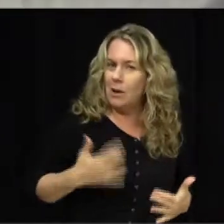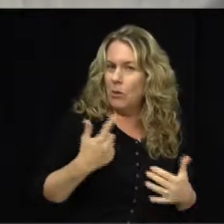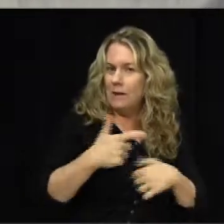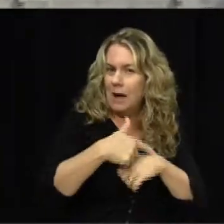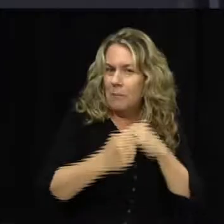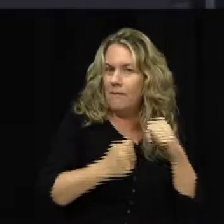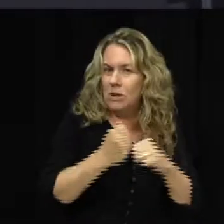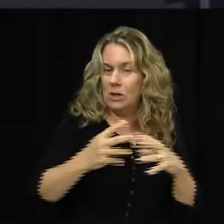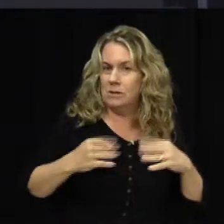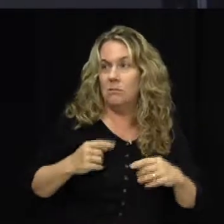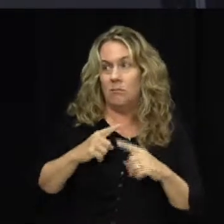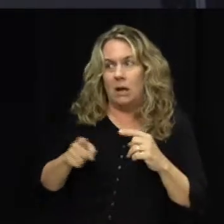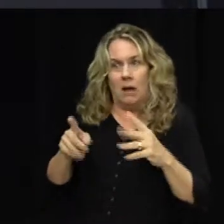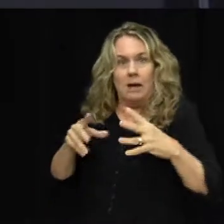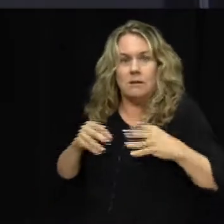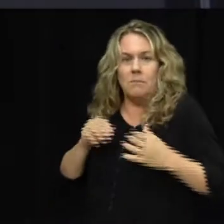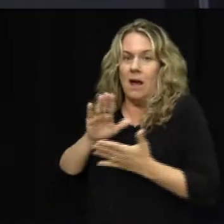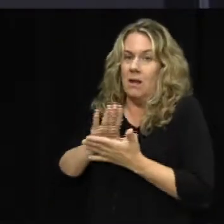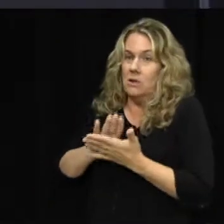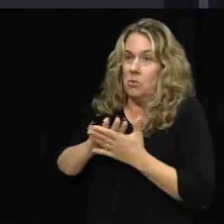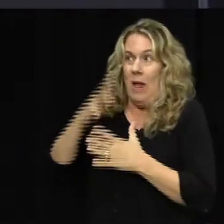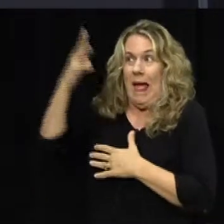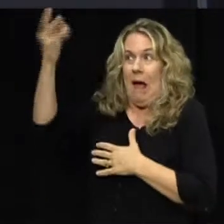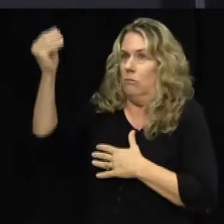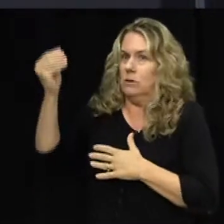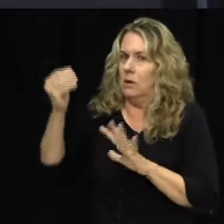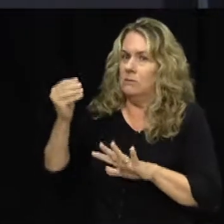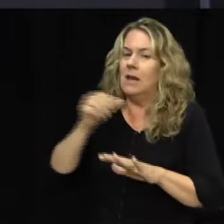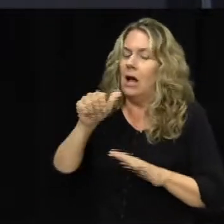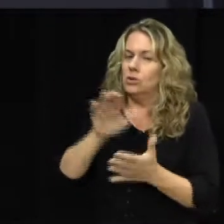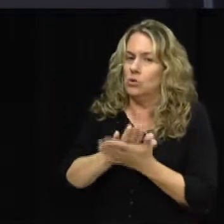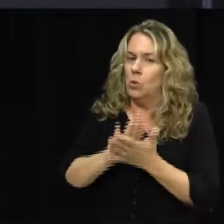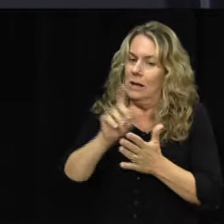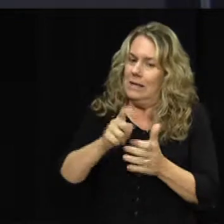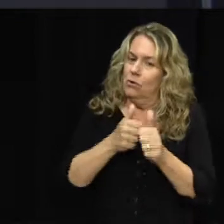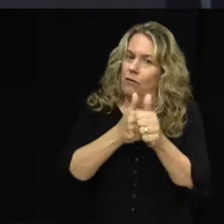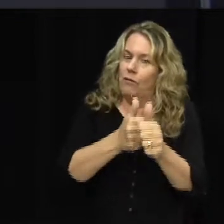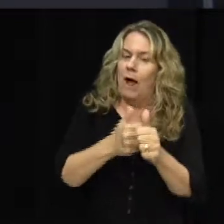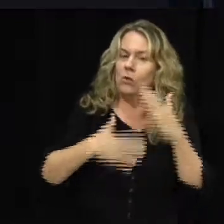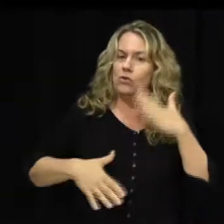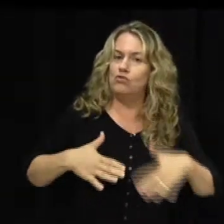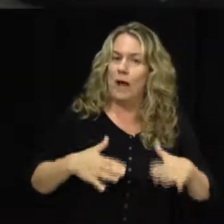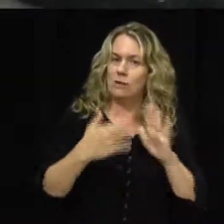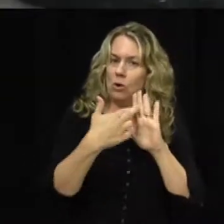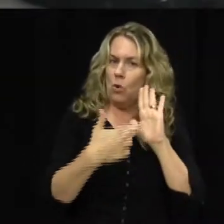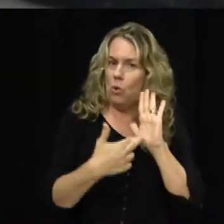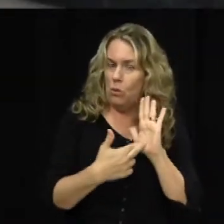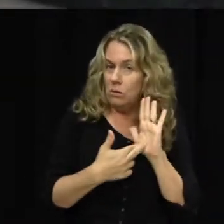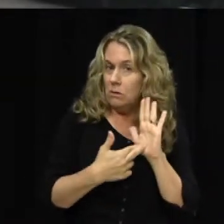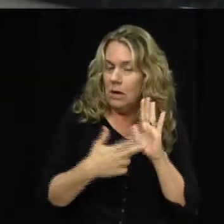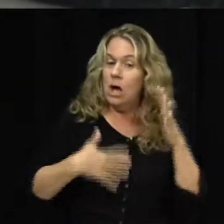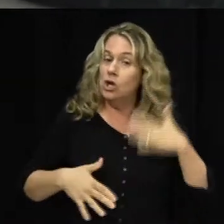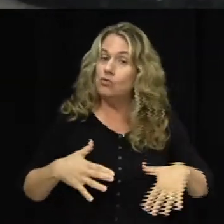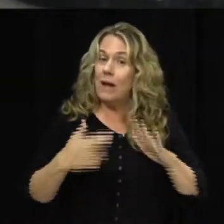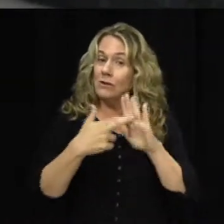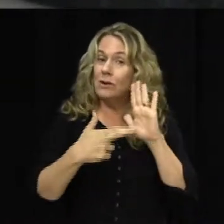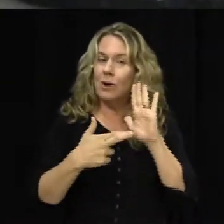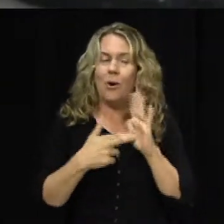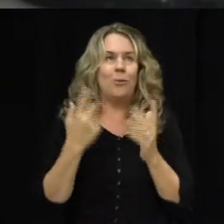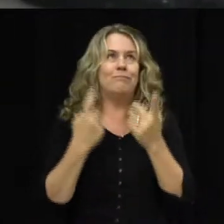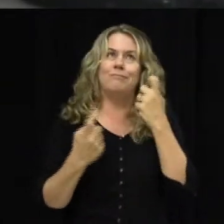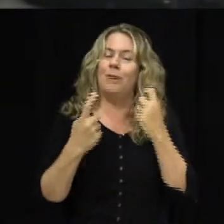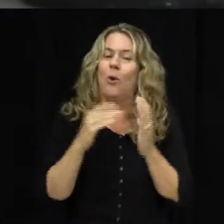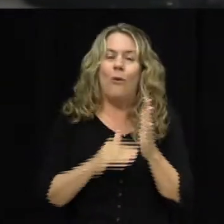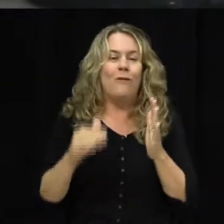really accepted. While it may be accepted outside of school, on campus, we still have to follow the dress code. The dress code for